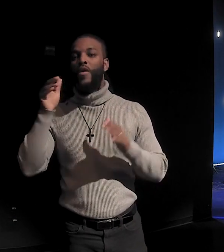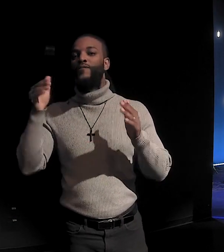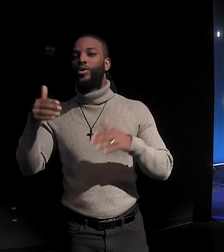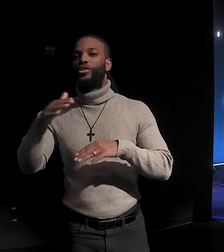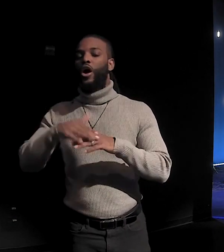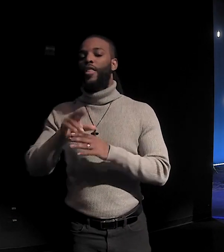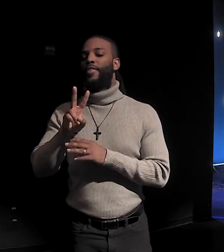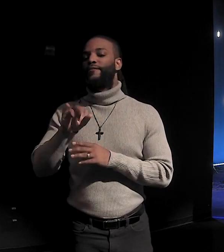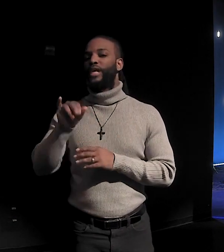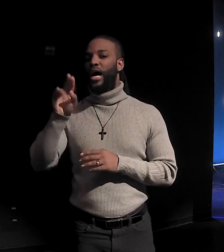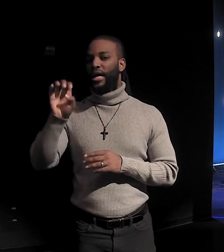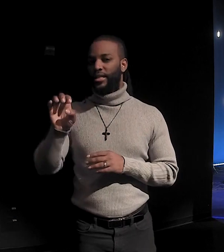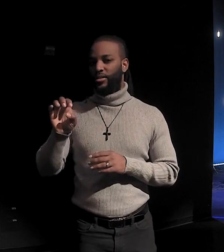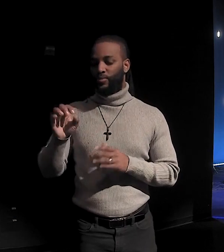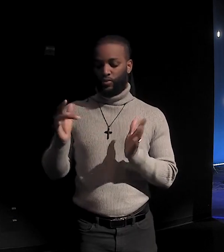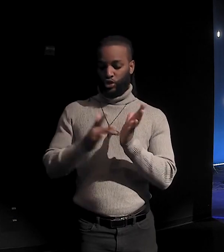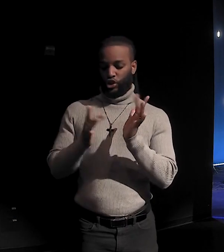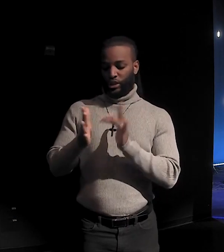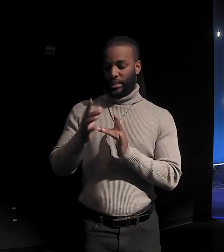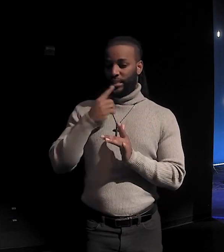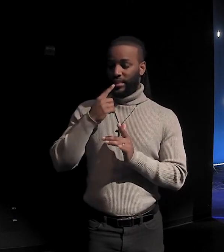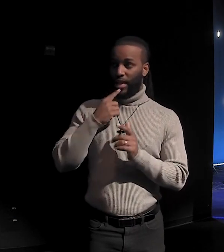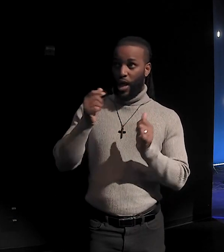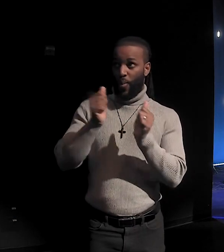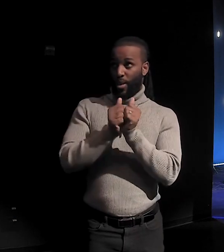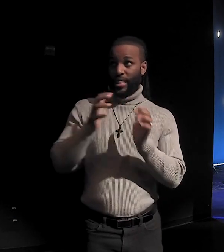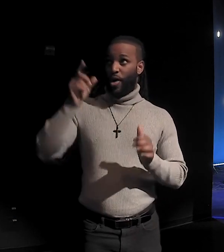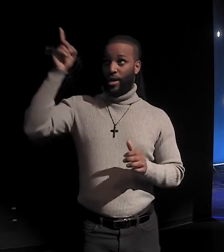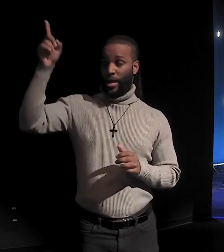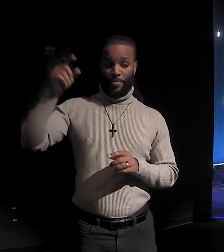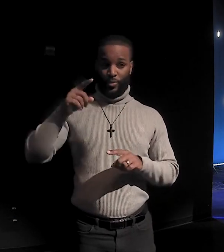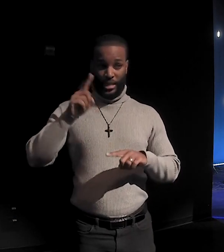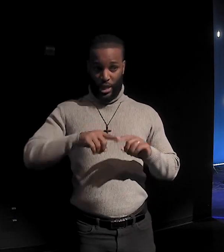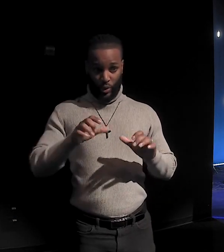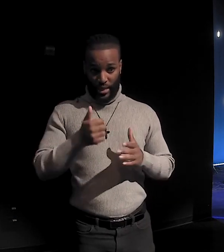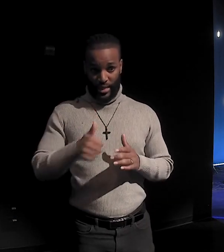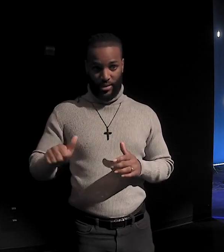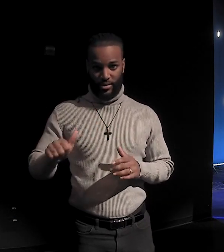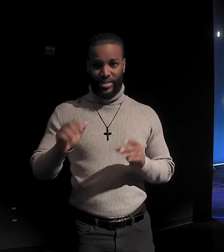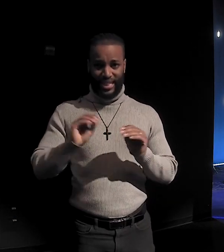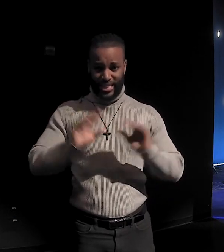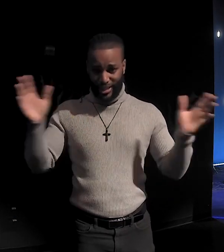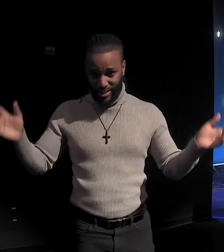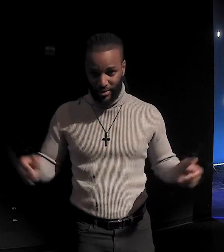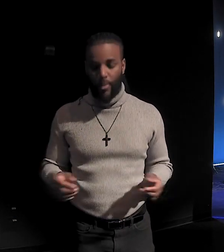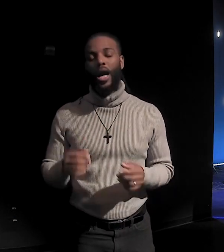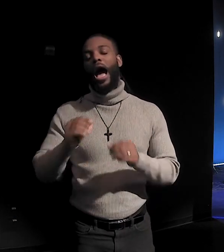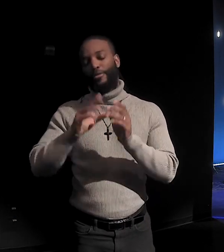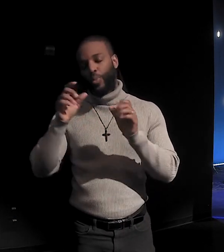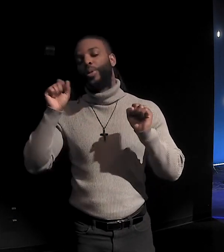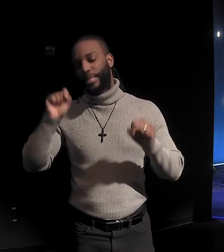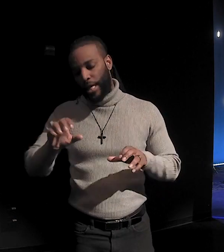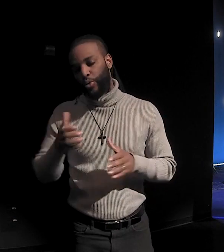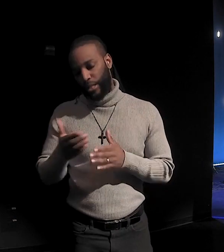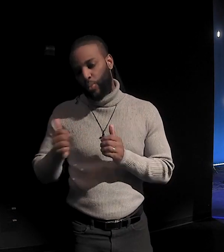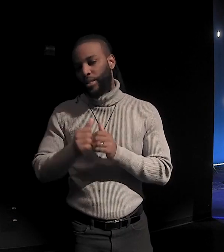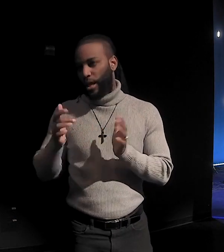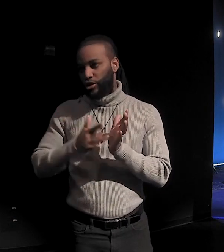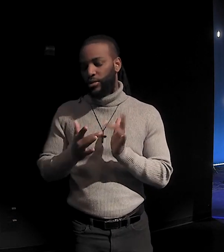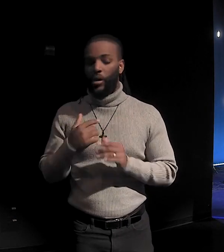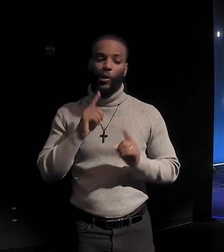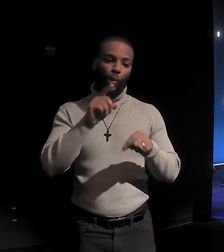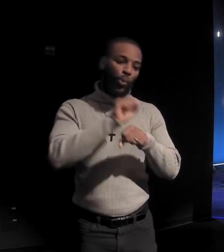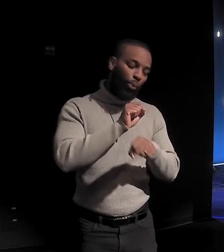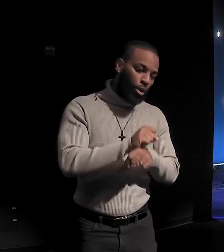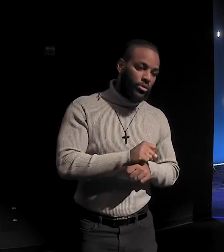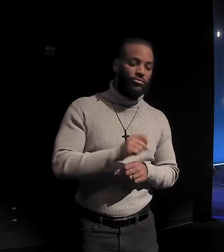is on the vine. And when Jesus says, apart from me, you can do nothing, I mean, clearly, we can do lots of things apart from Jesus. We can go to work,